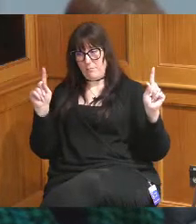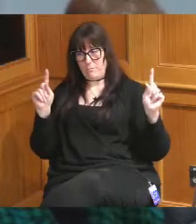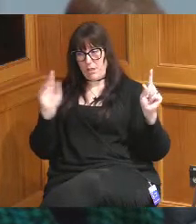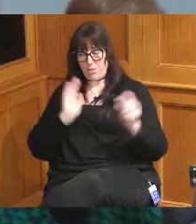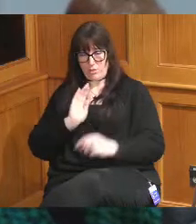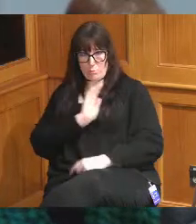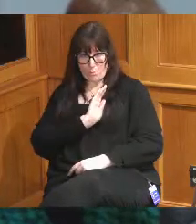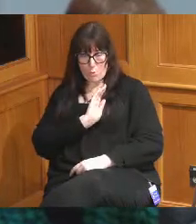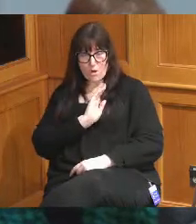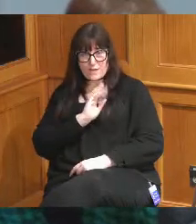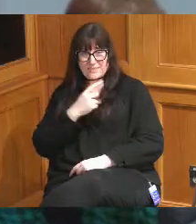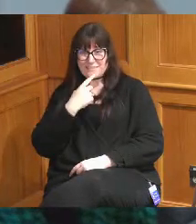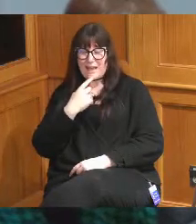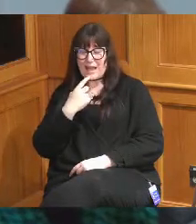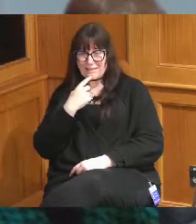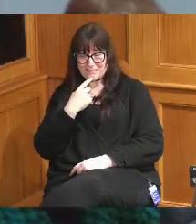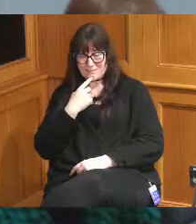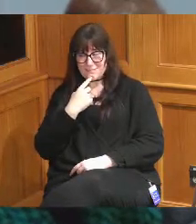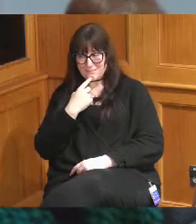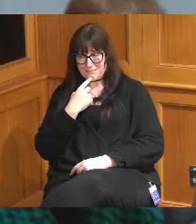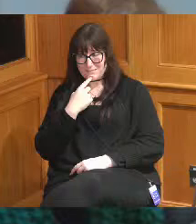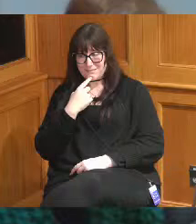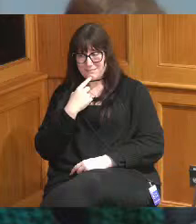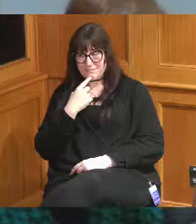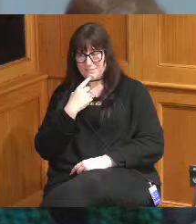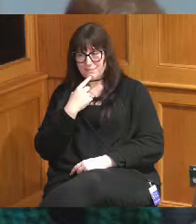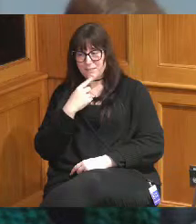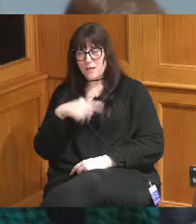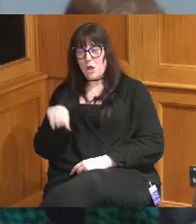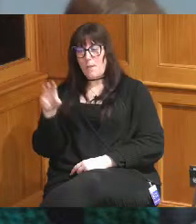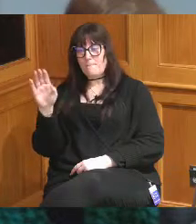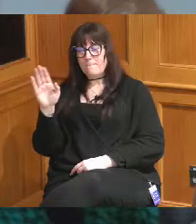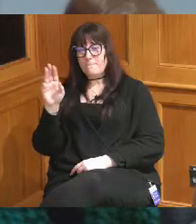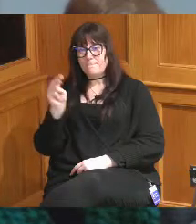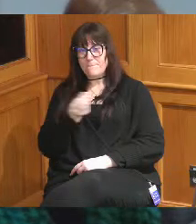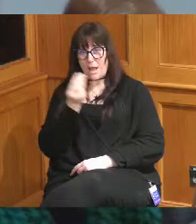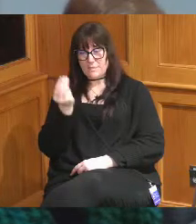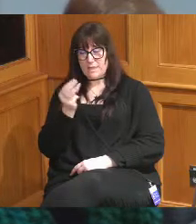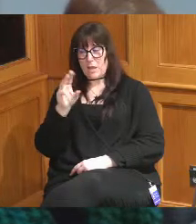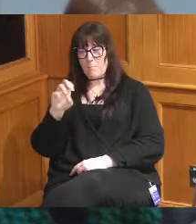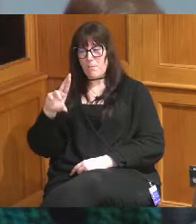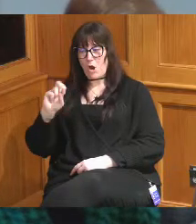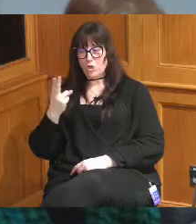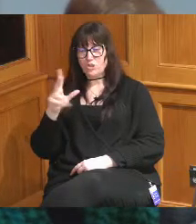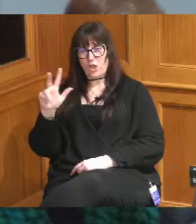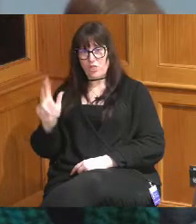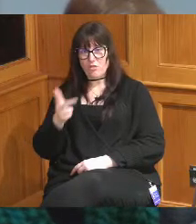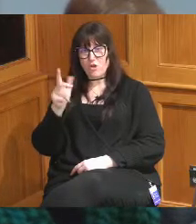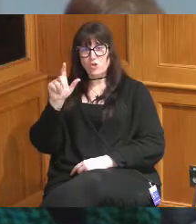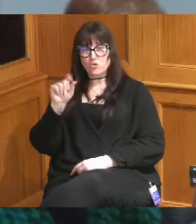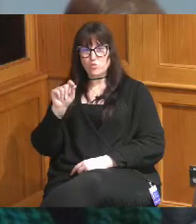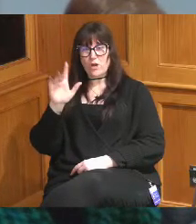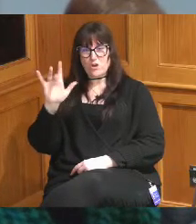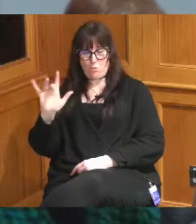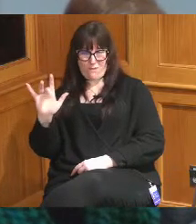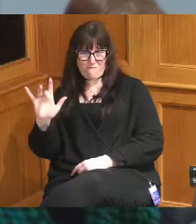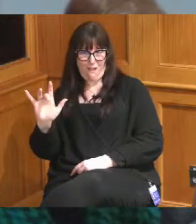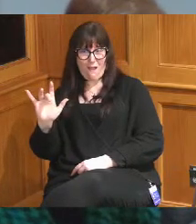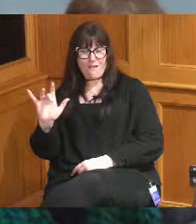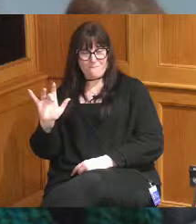County Commissioners of Hamilton County, Ohio, does hereby proclaim Monday, March the 3rd,